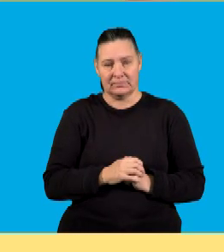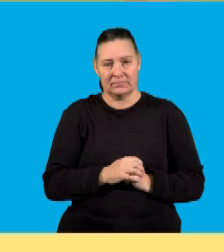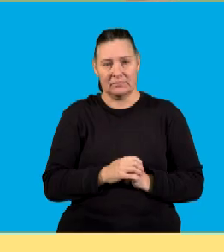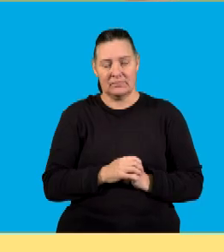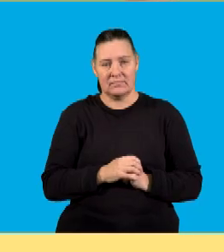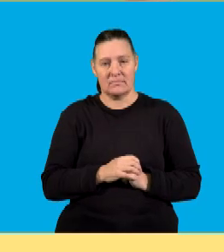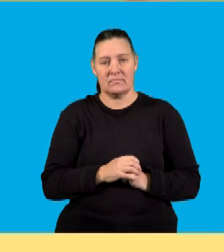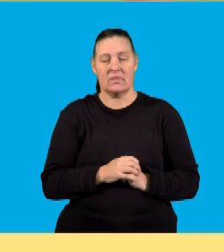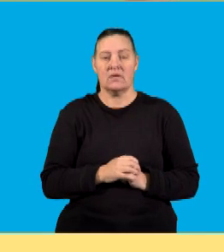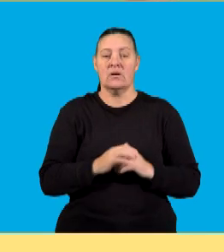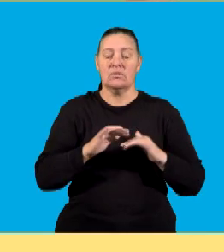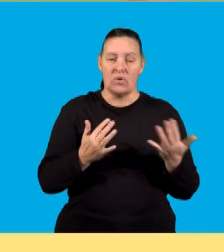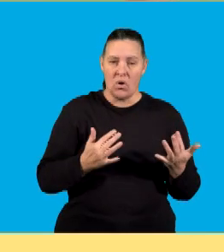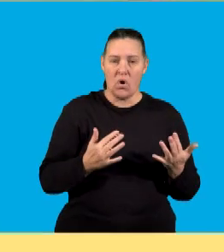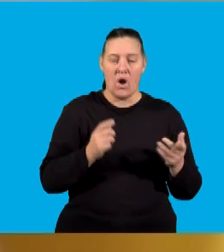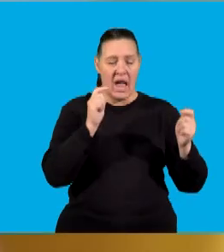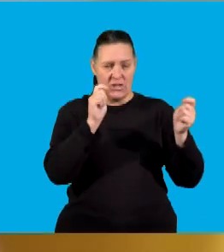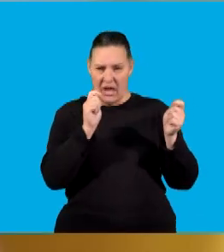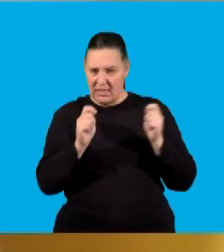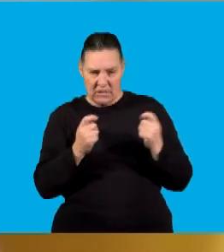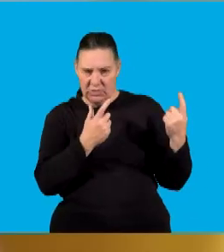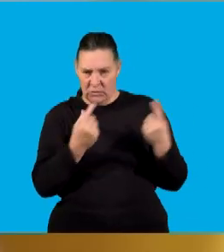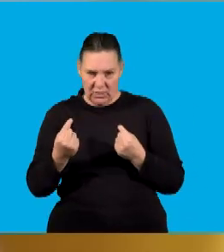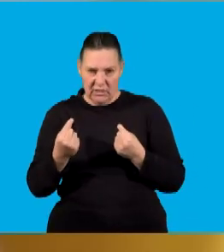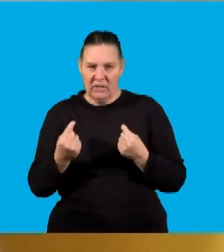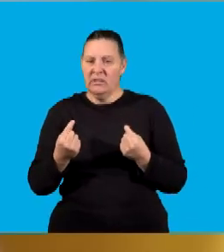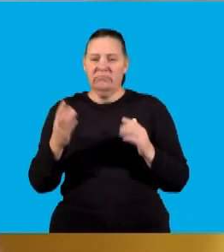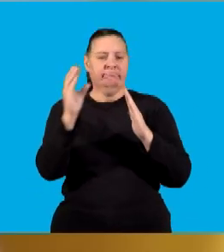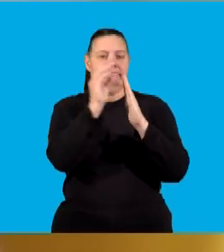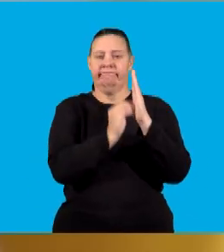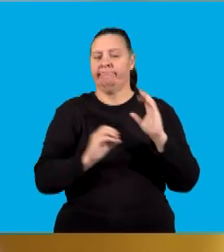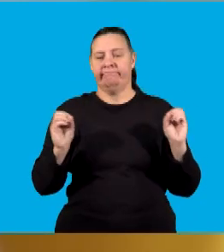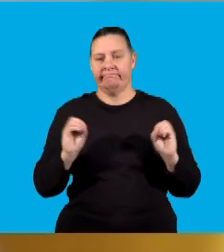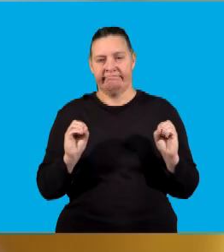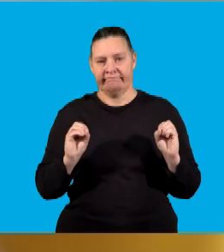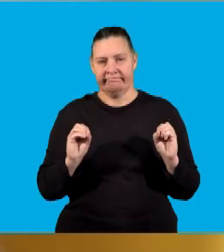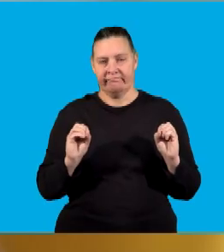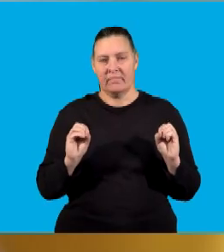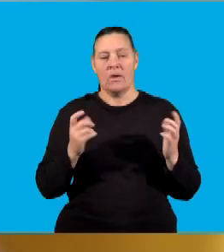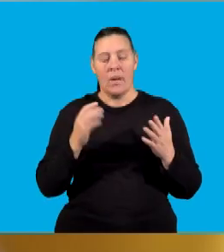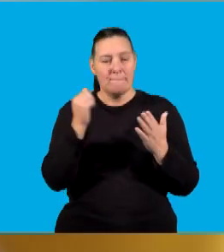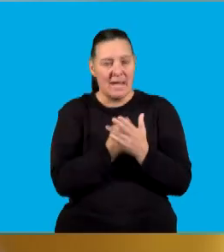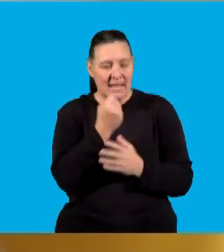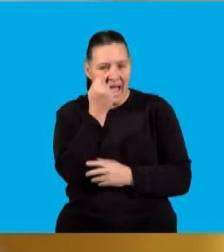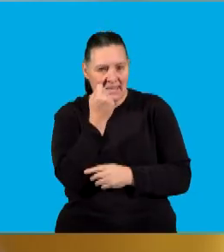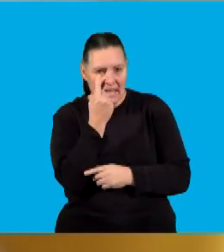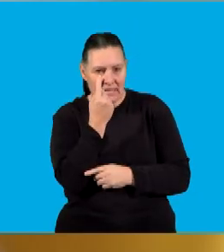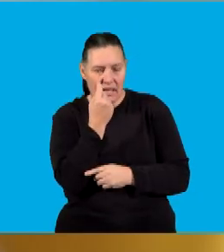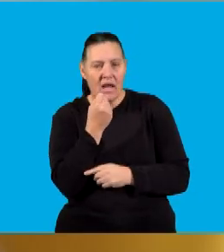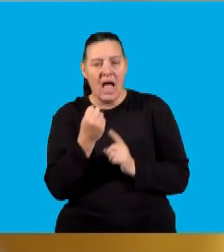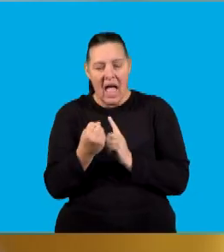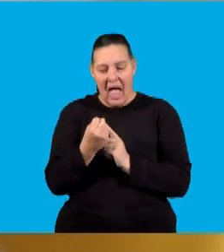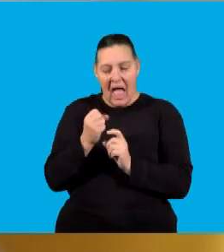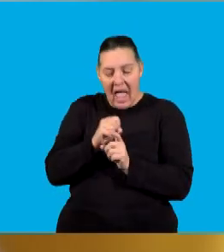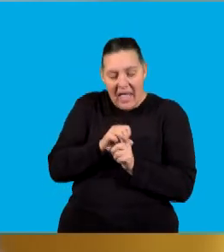our inventory. All right? So all the adjustments that I'm dealing with were not recorded, and we have to understand how